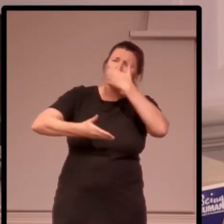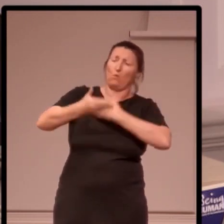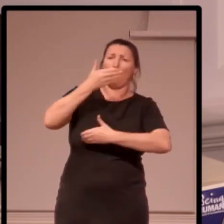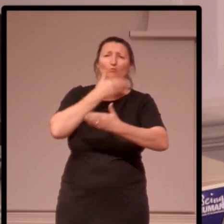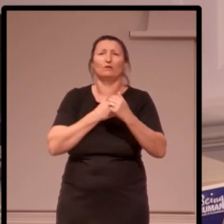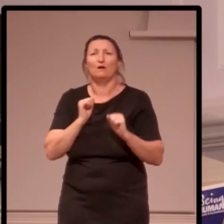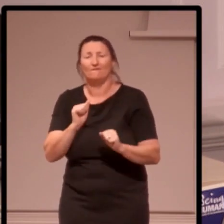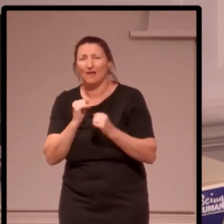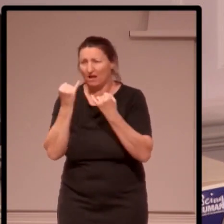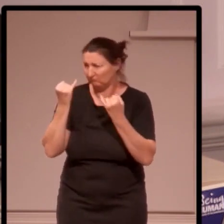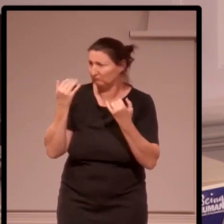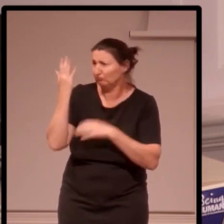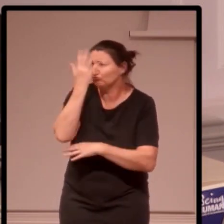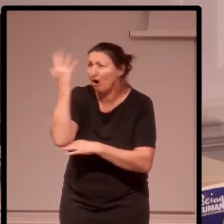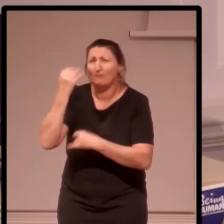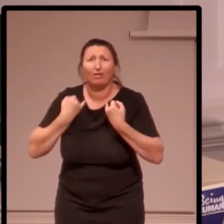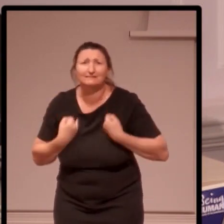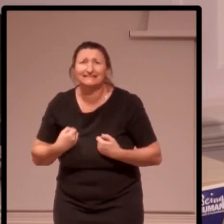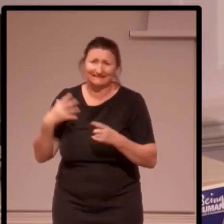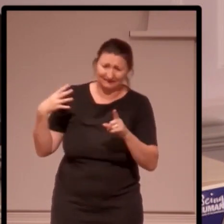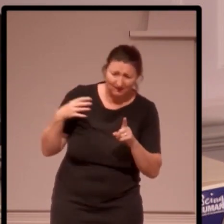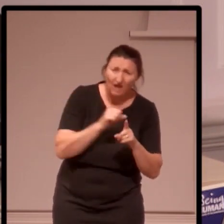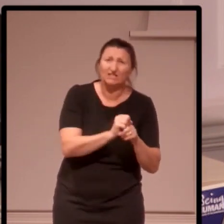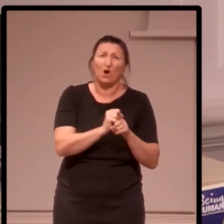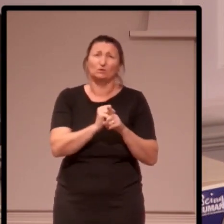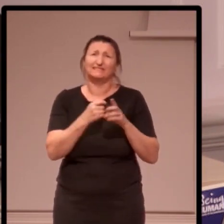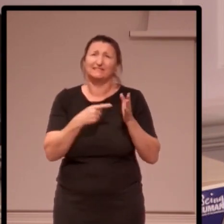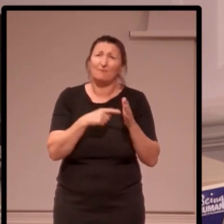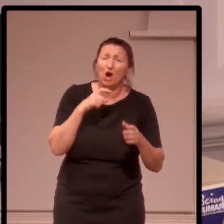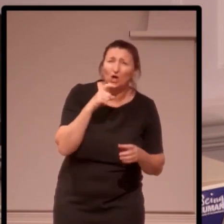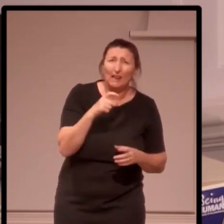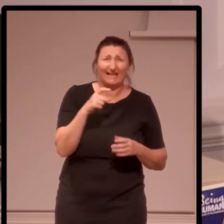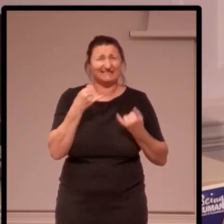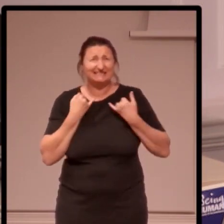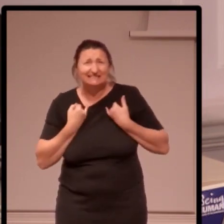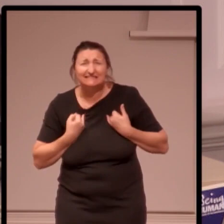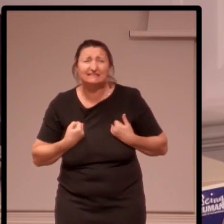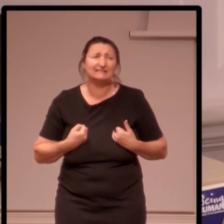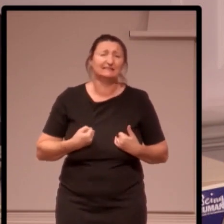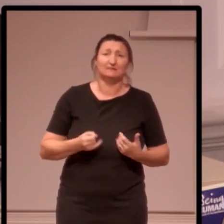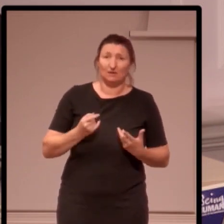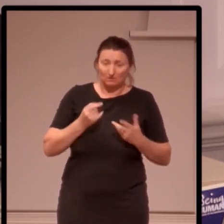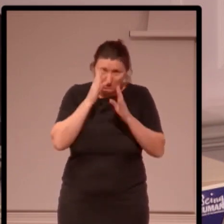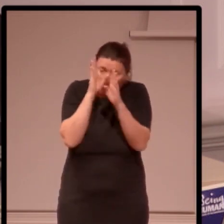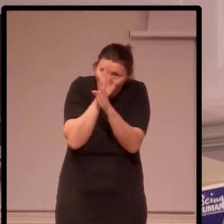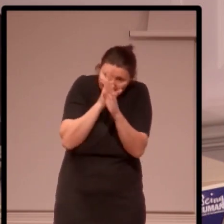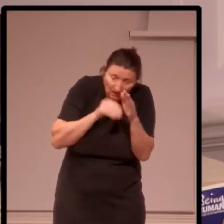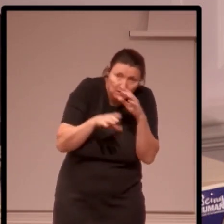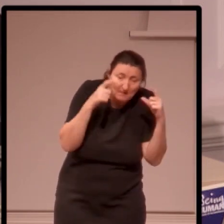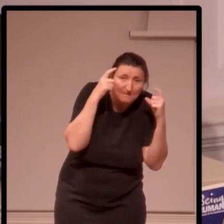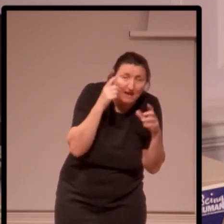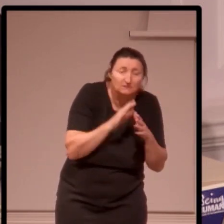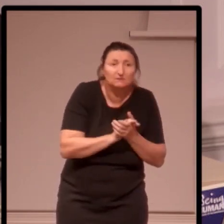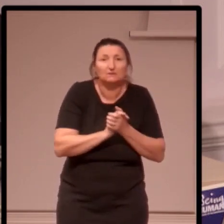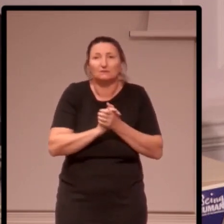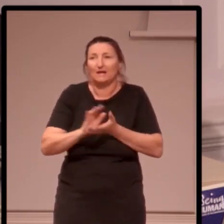of tropical diseases and diagnoses of tuberculoses that make us hide beneath our beds until tea